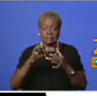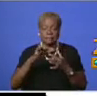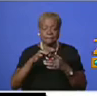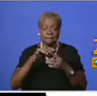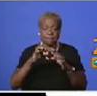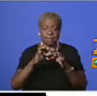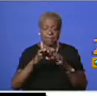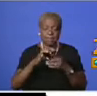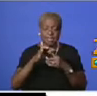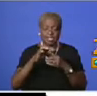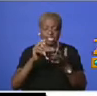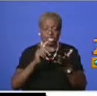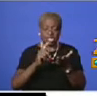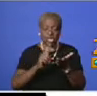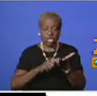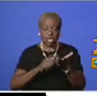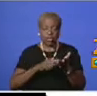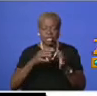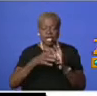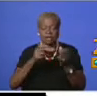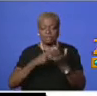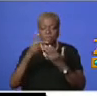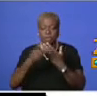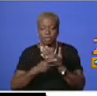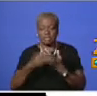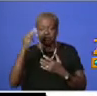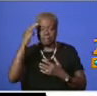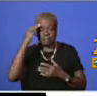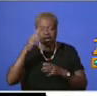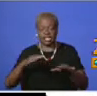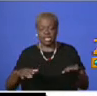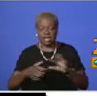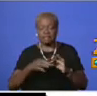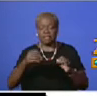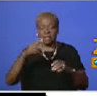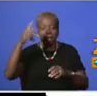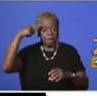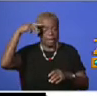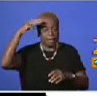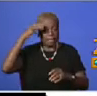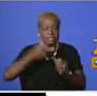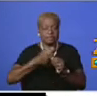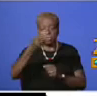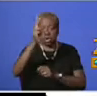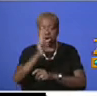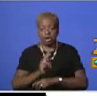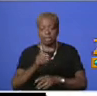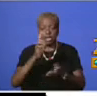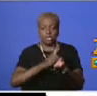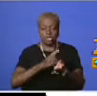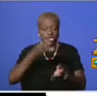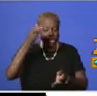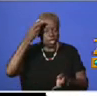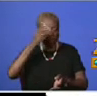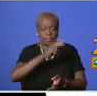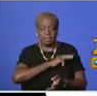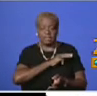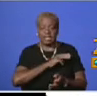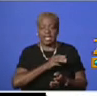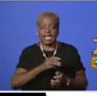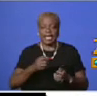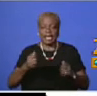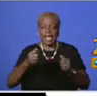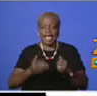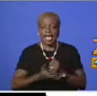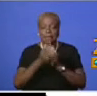Communication Technology Program, which is the brainchild of Prime Minister the Most Honorable Dr. Hubert Minnis. It enables 10th graders